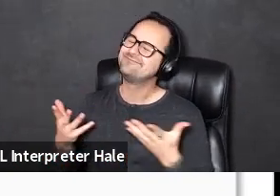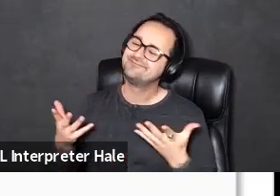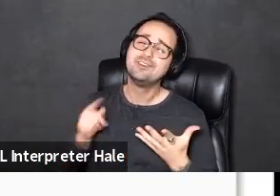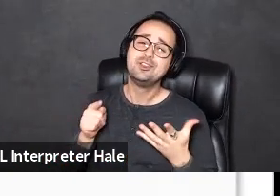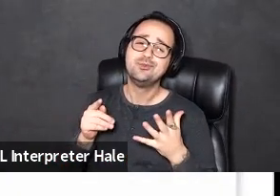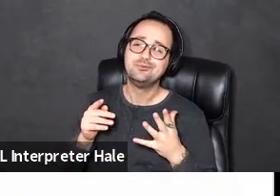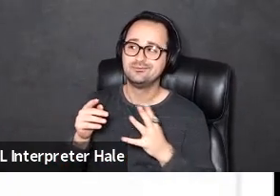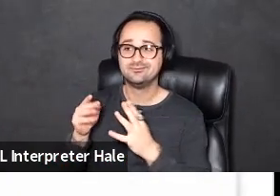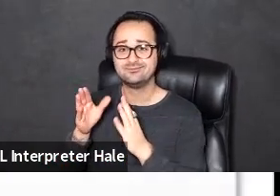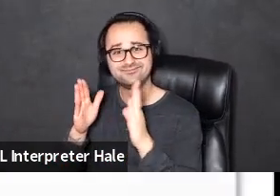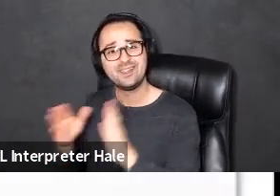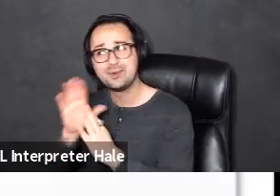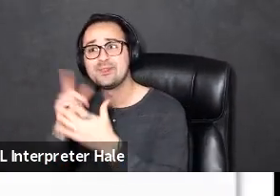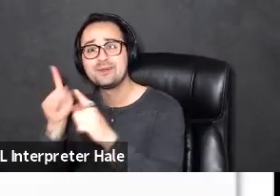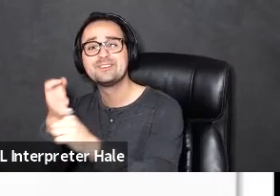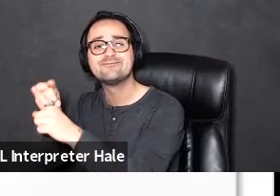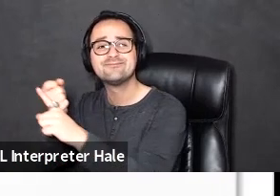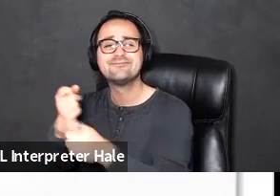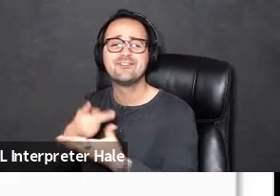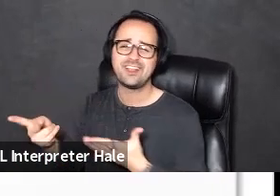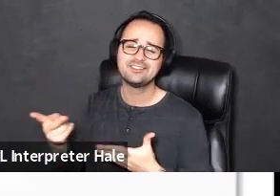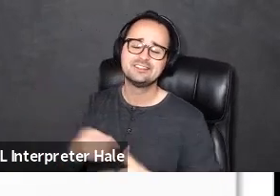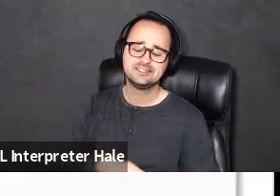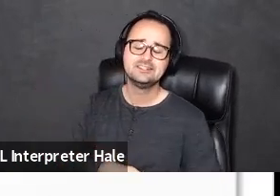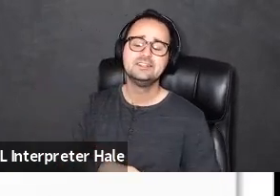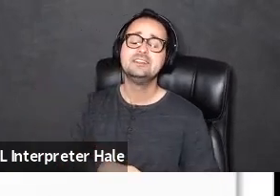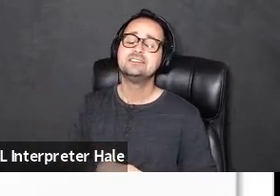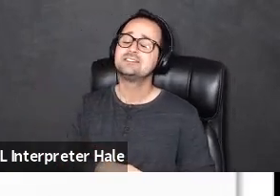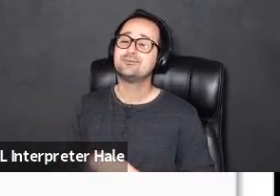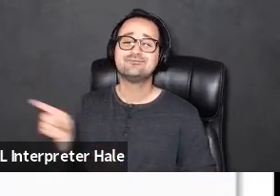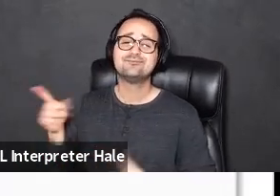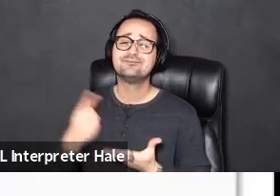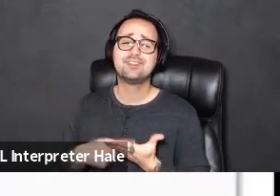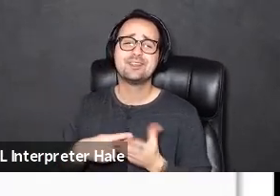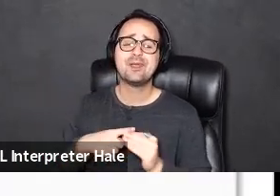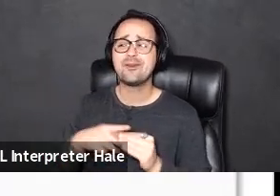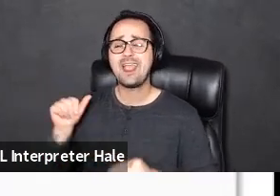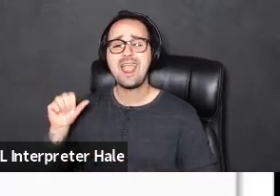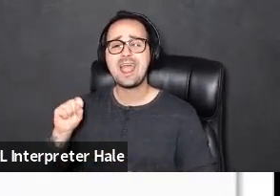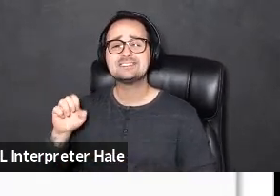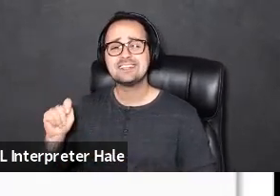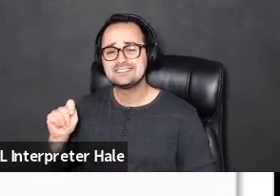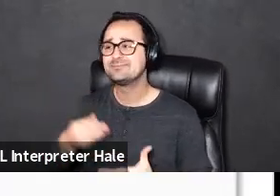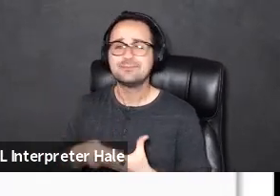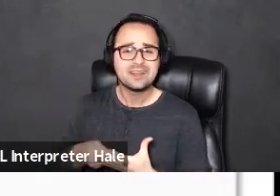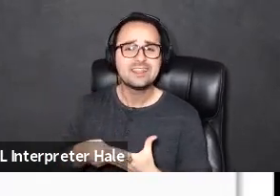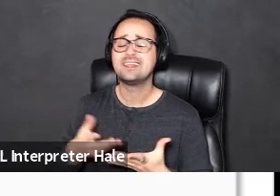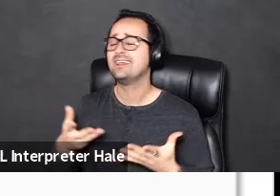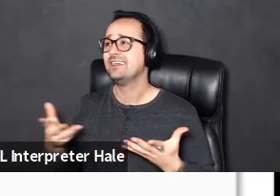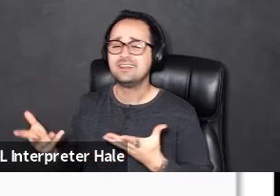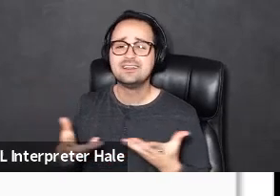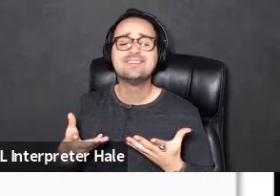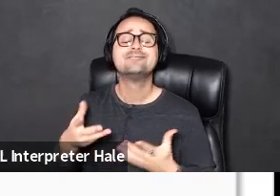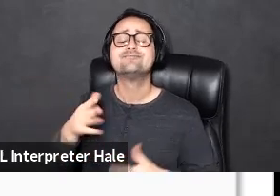know, when Craig talks about assets and the deal with, you know, trying to fund using assets, right? So just